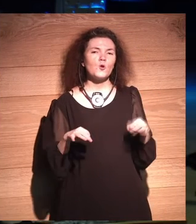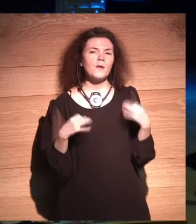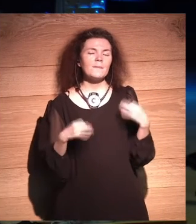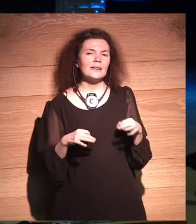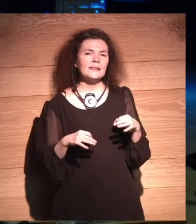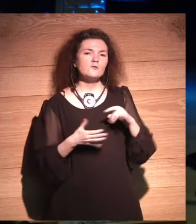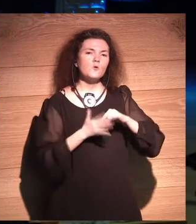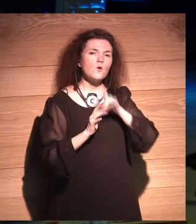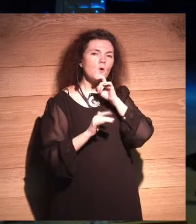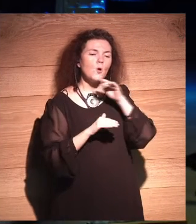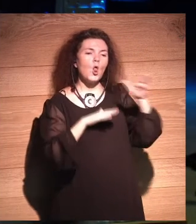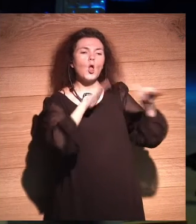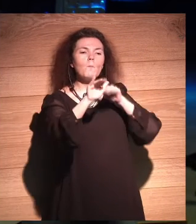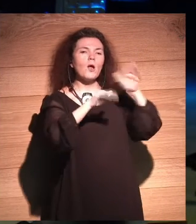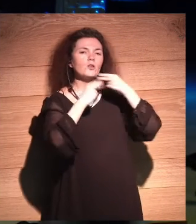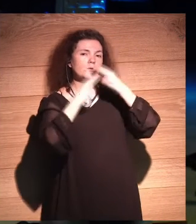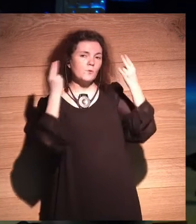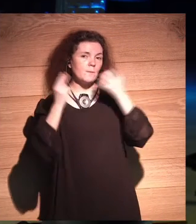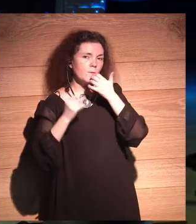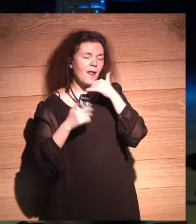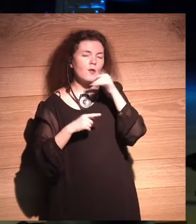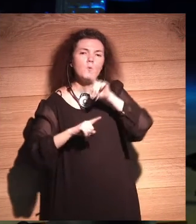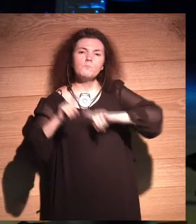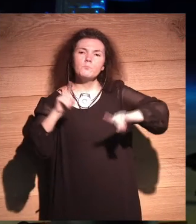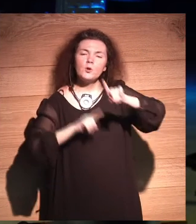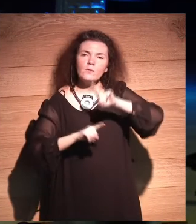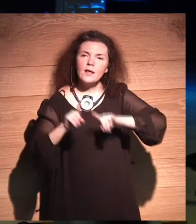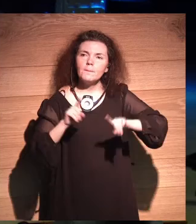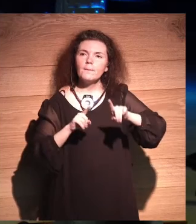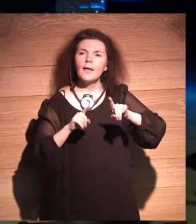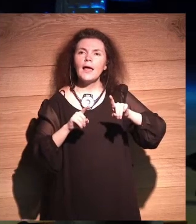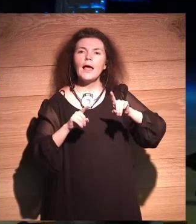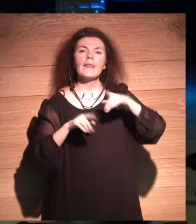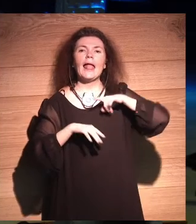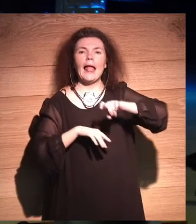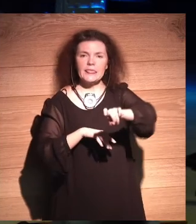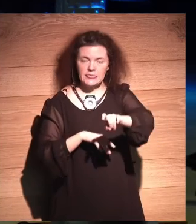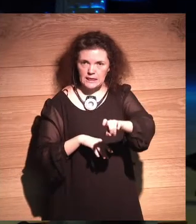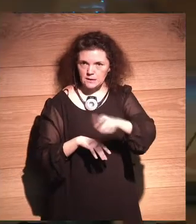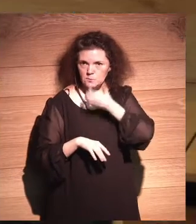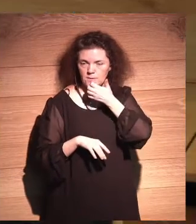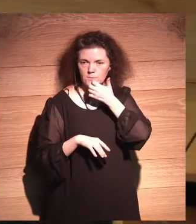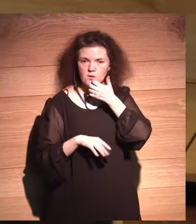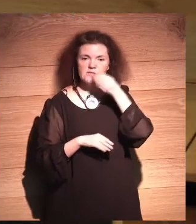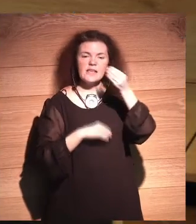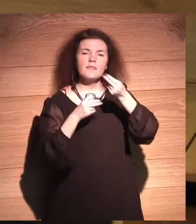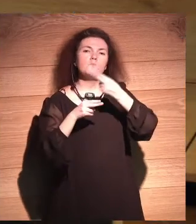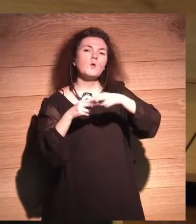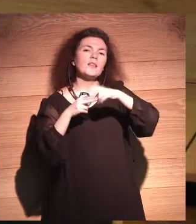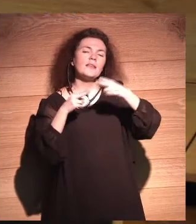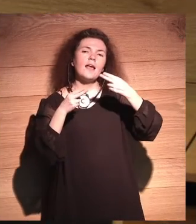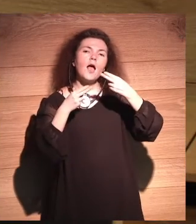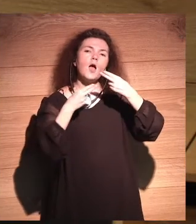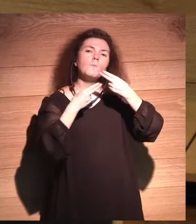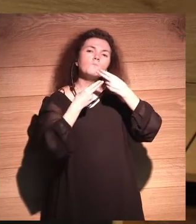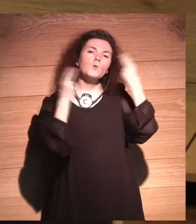solved generally with public callings. For example, if there's a problem with cancer